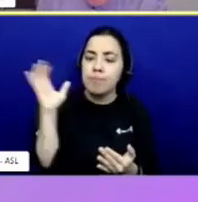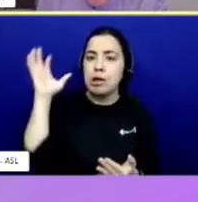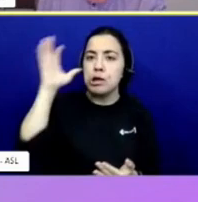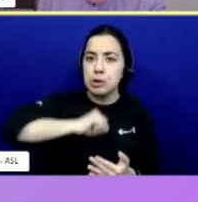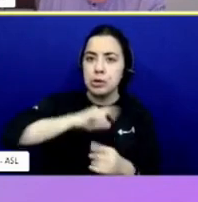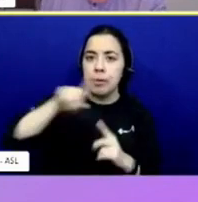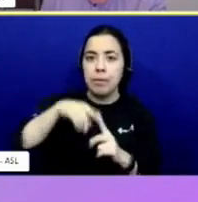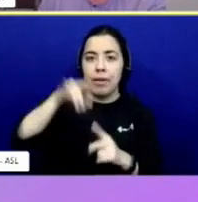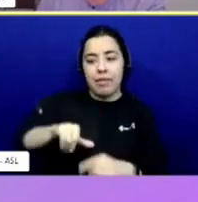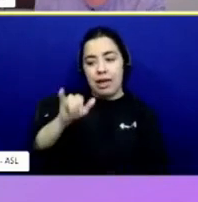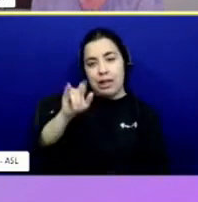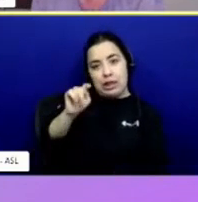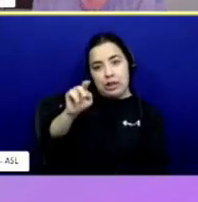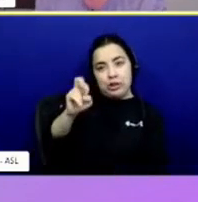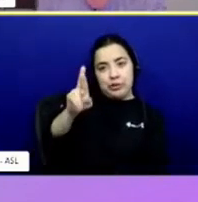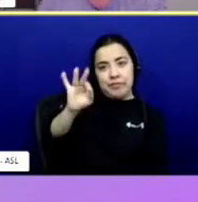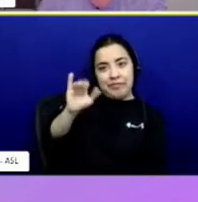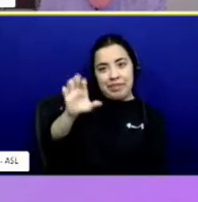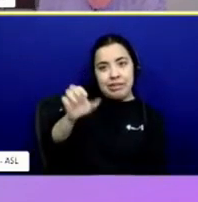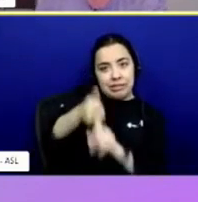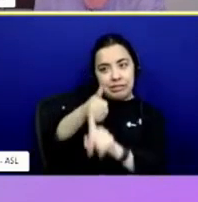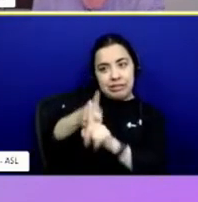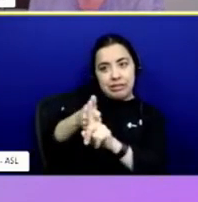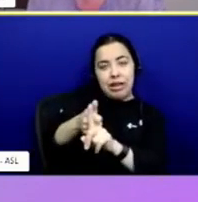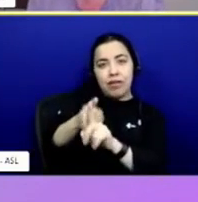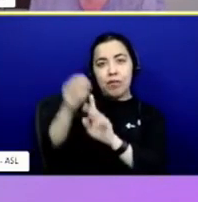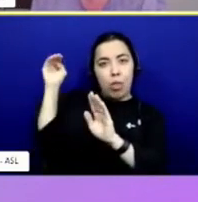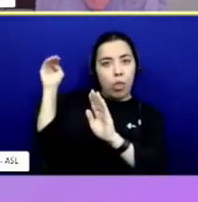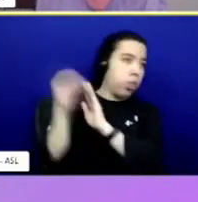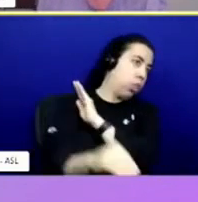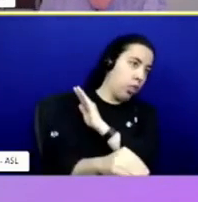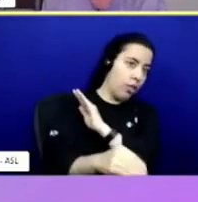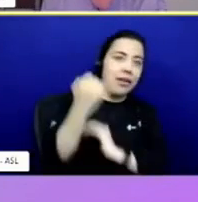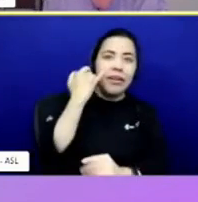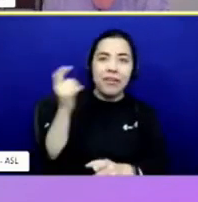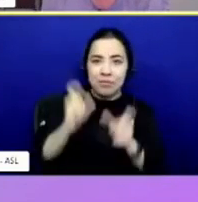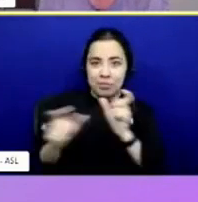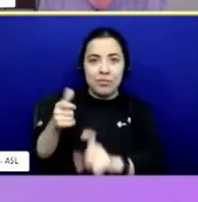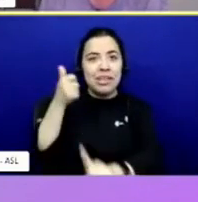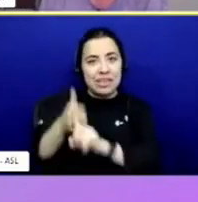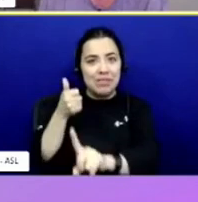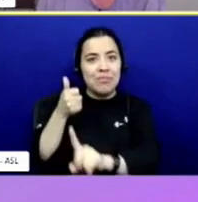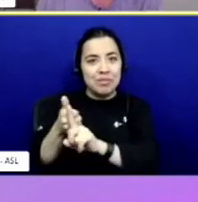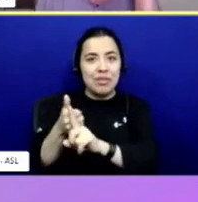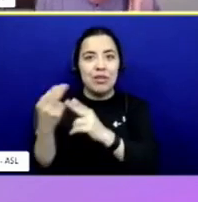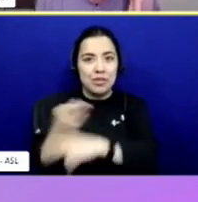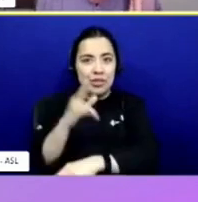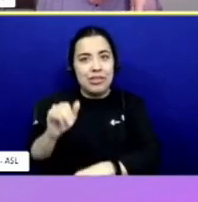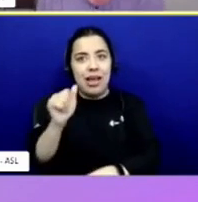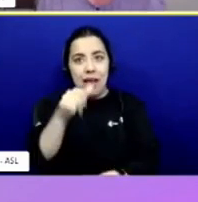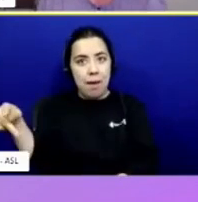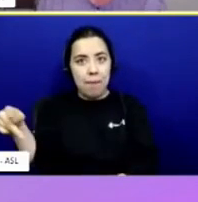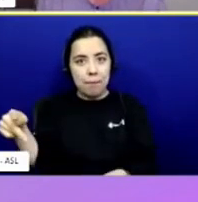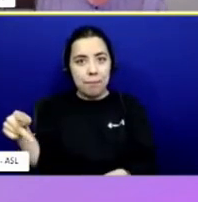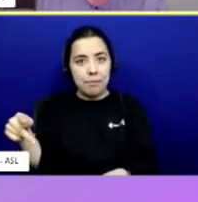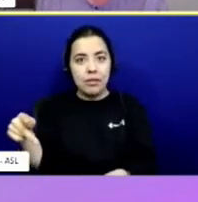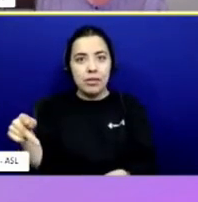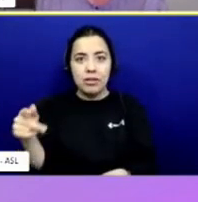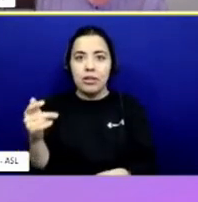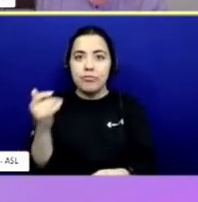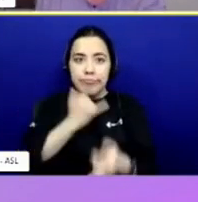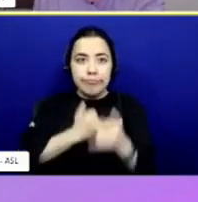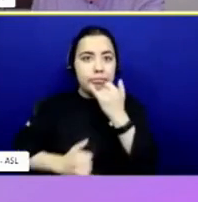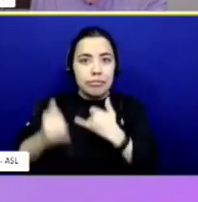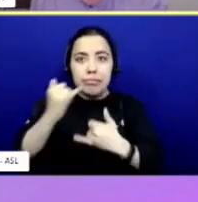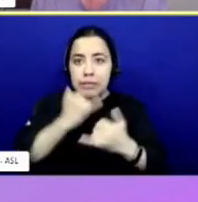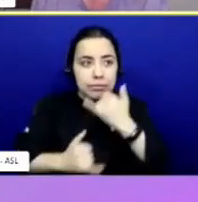the interface tended to snowball as people continued to use the application. And so